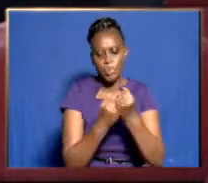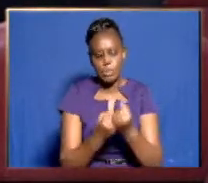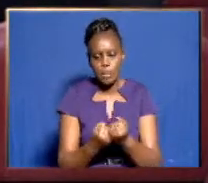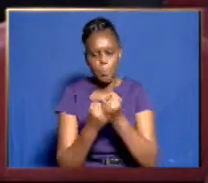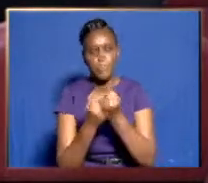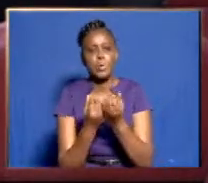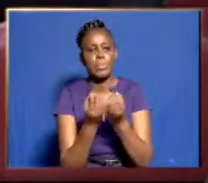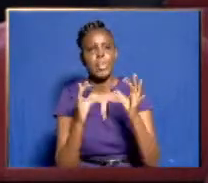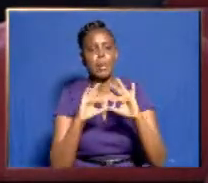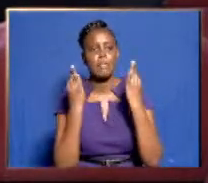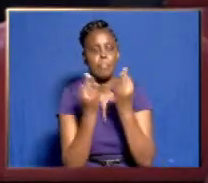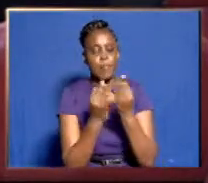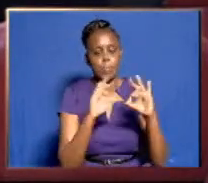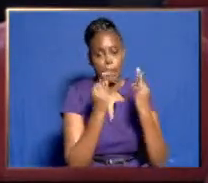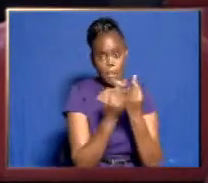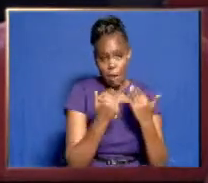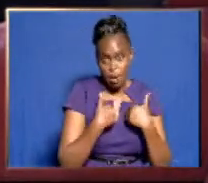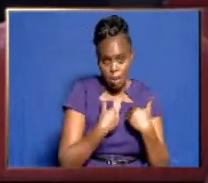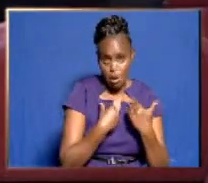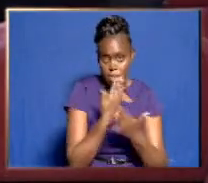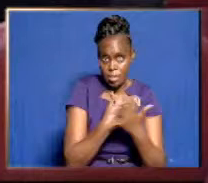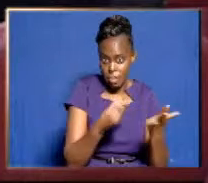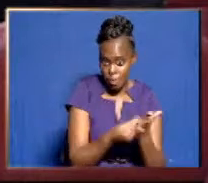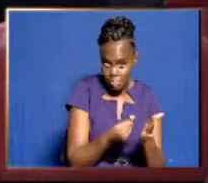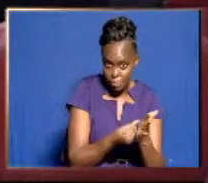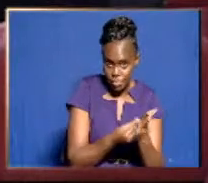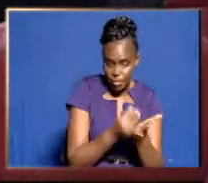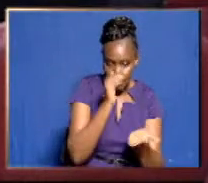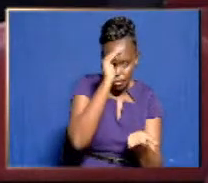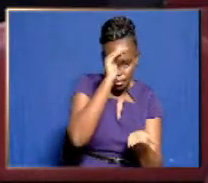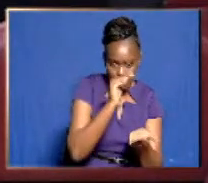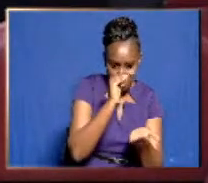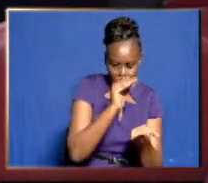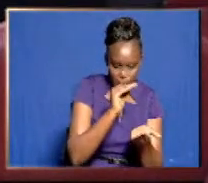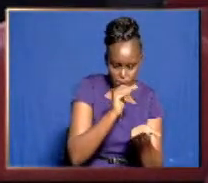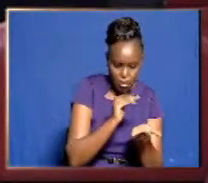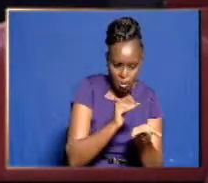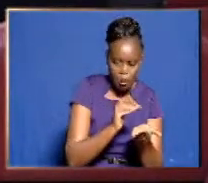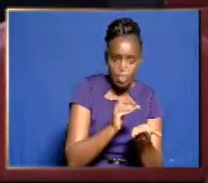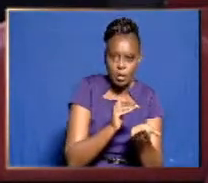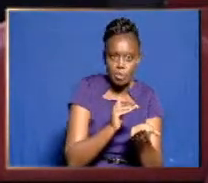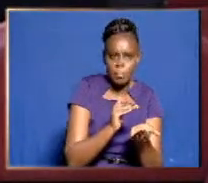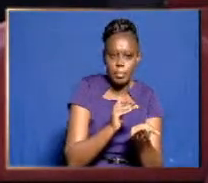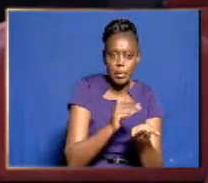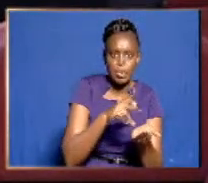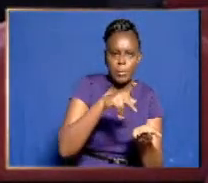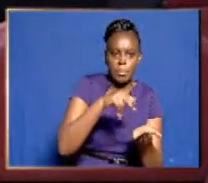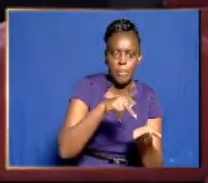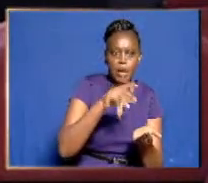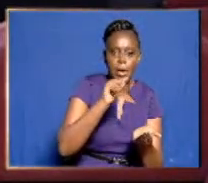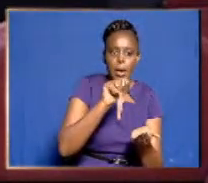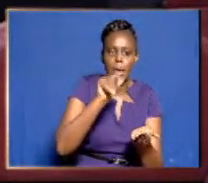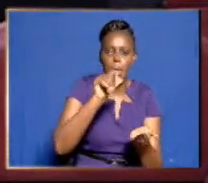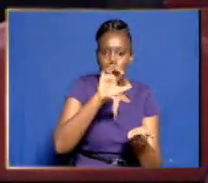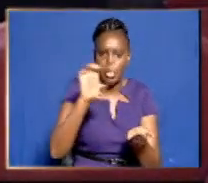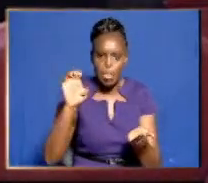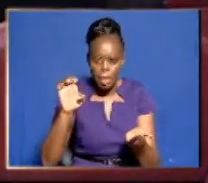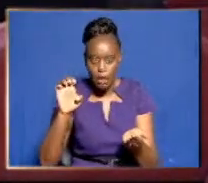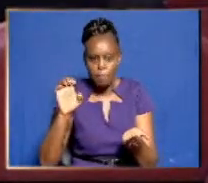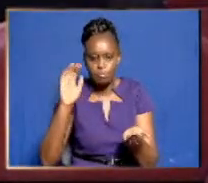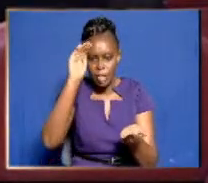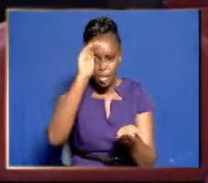families. We had reductions in pay-as-you-earn, we had reduction in